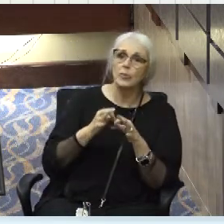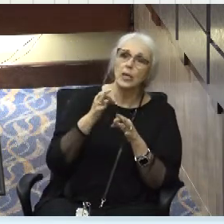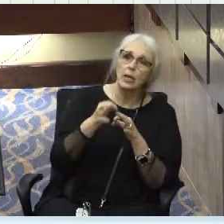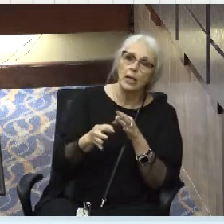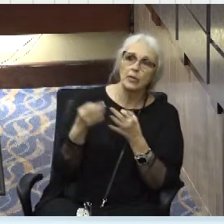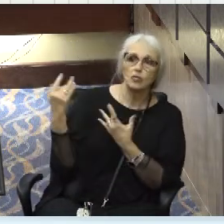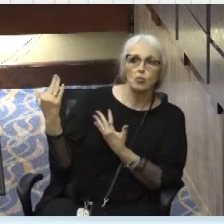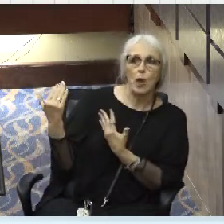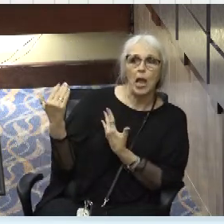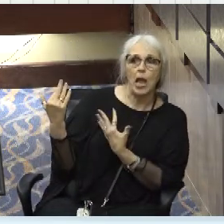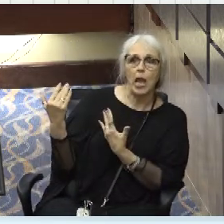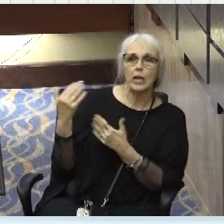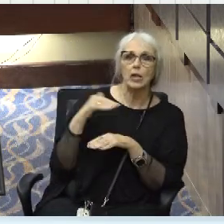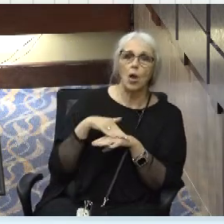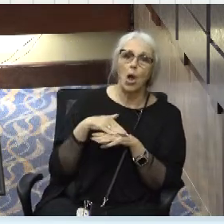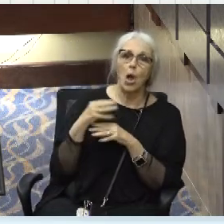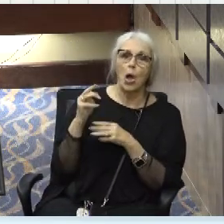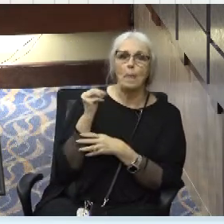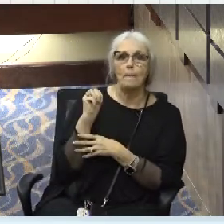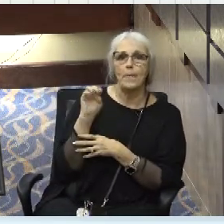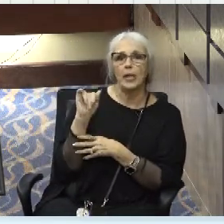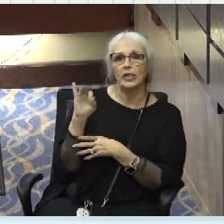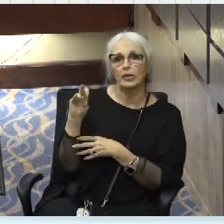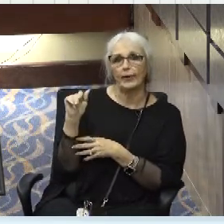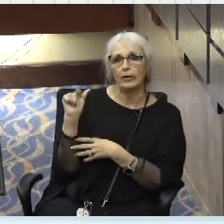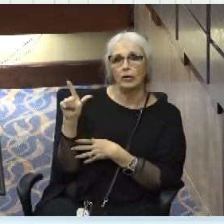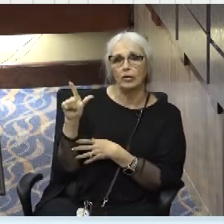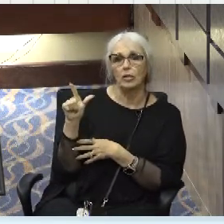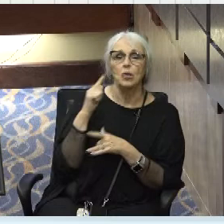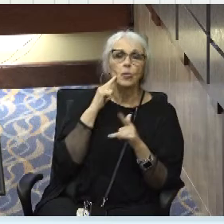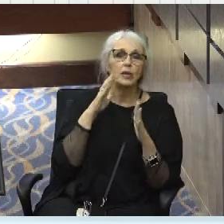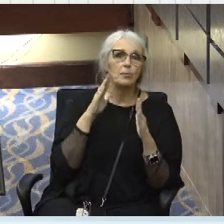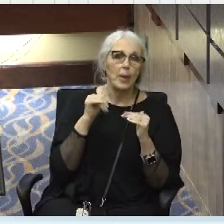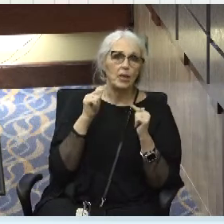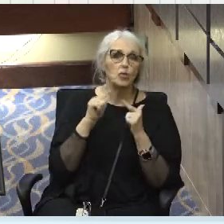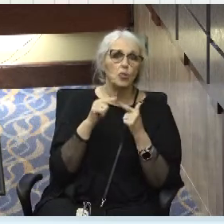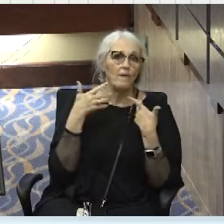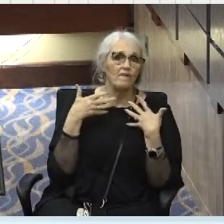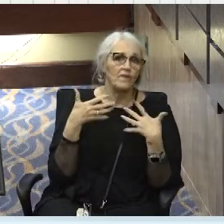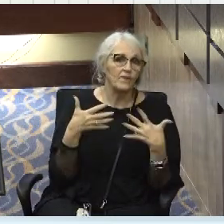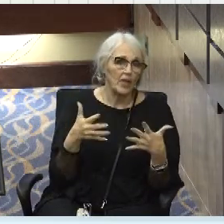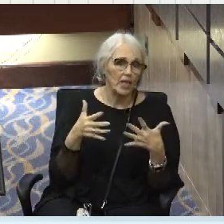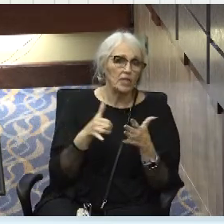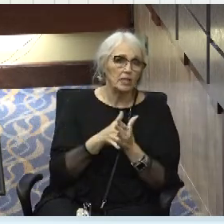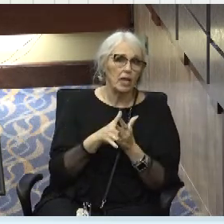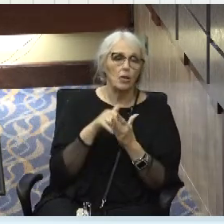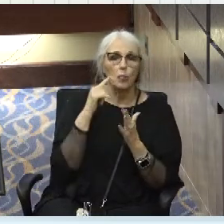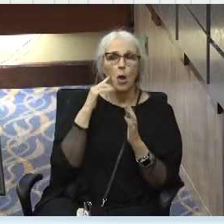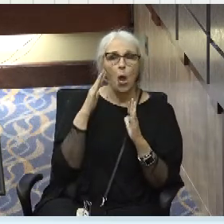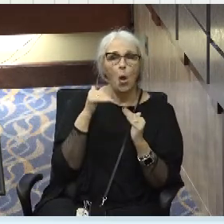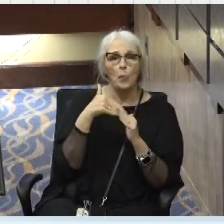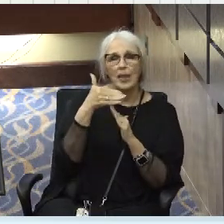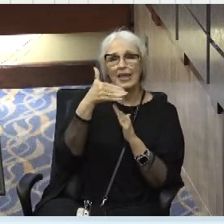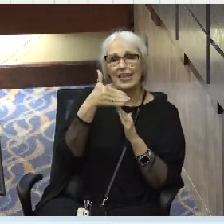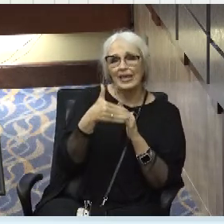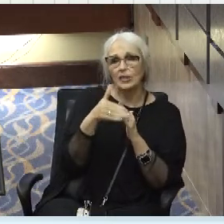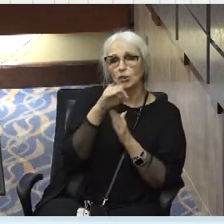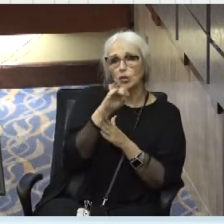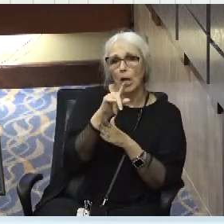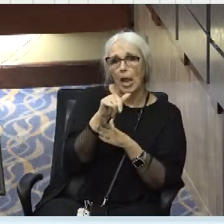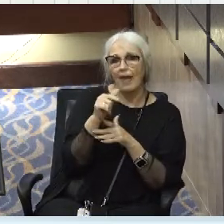material. And so we're expecting that to wrap up. We hope the end of July, it may be the 1st of